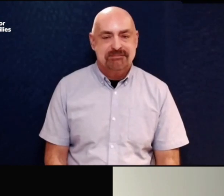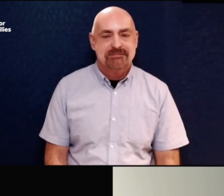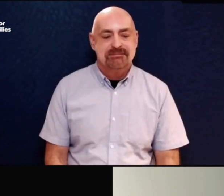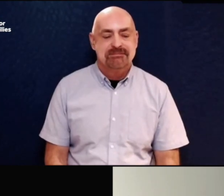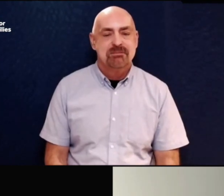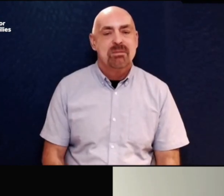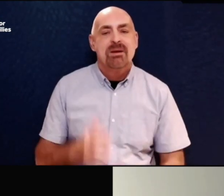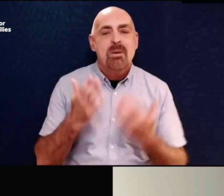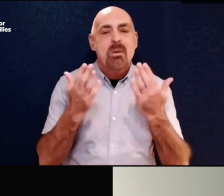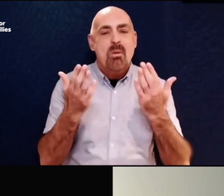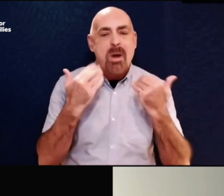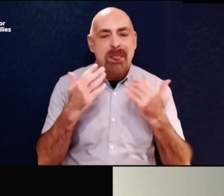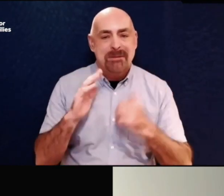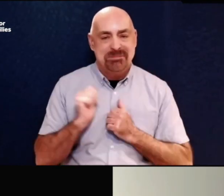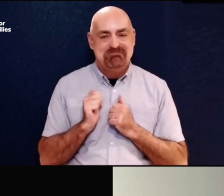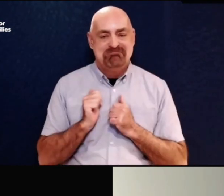Welcome, everyone.